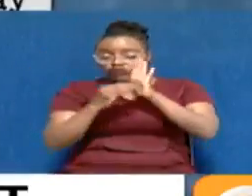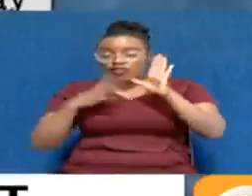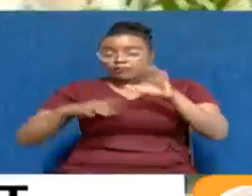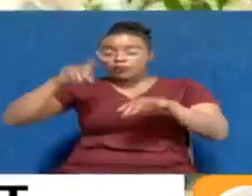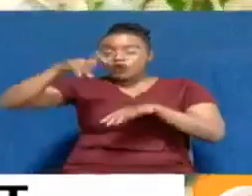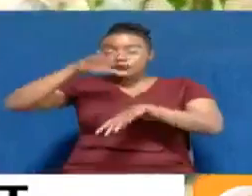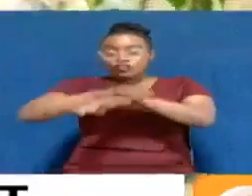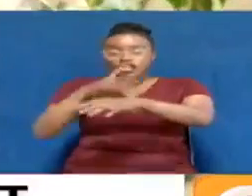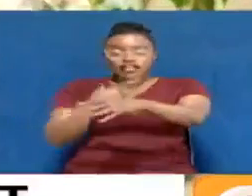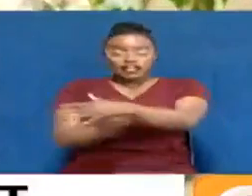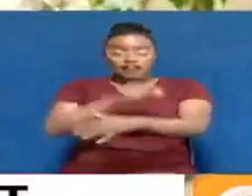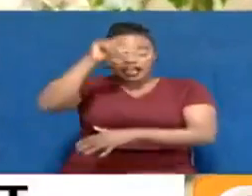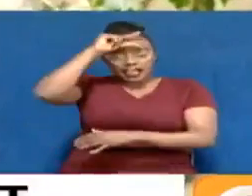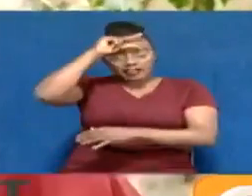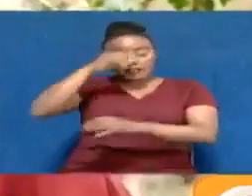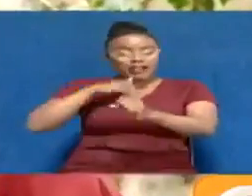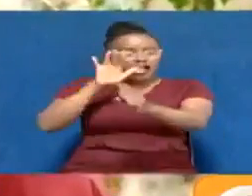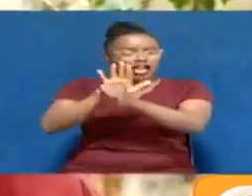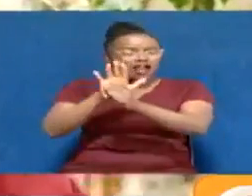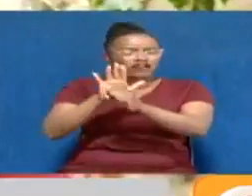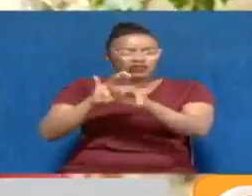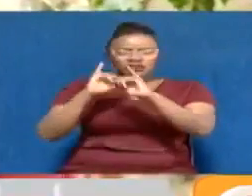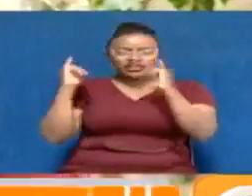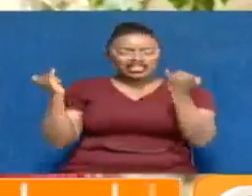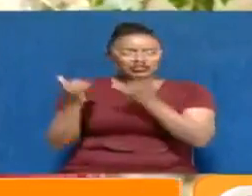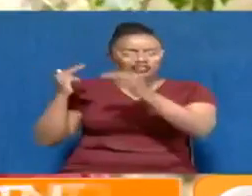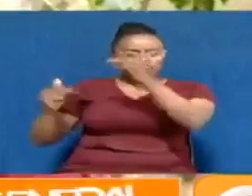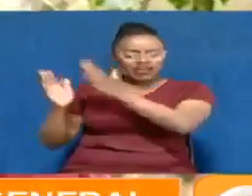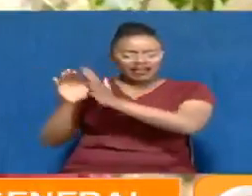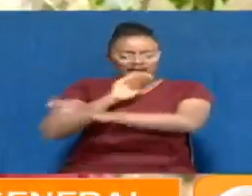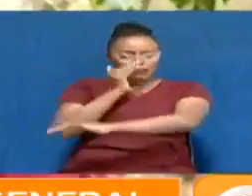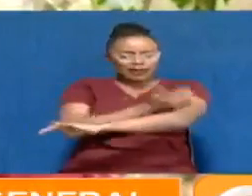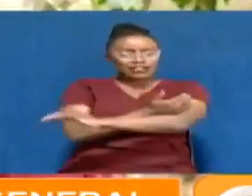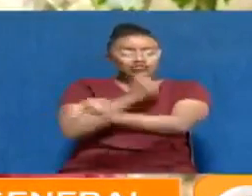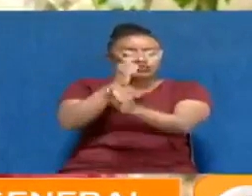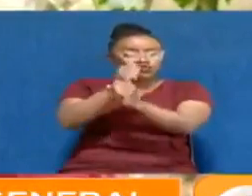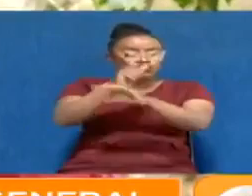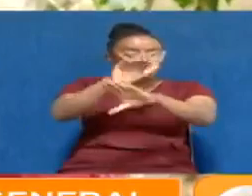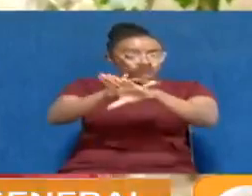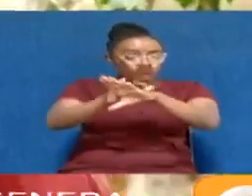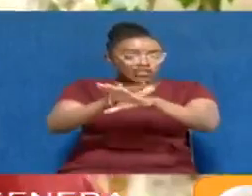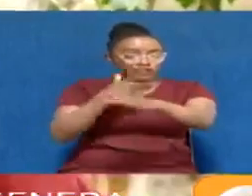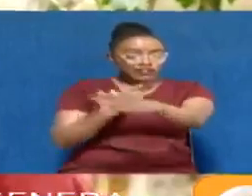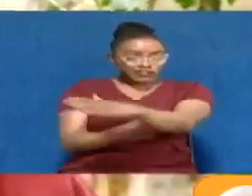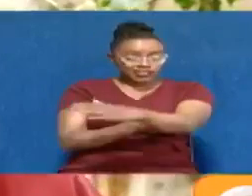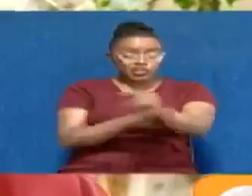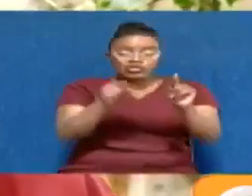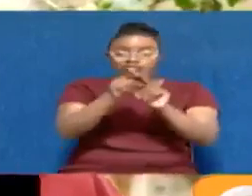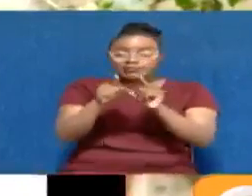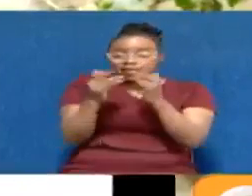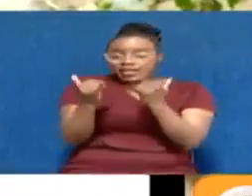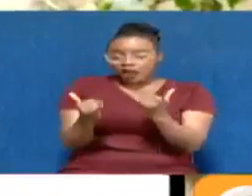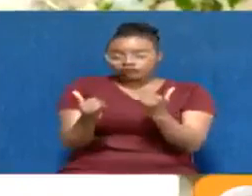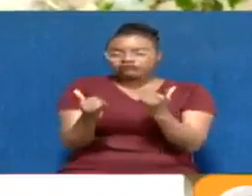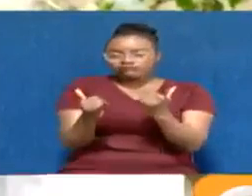to be vaccinated. The government has a lot of institutional history and capacity to do good vaccinations. And so